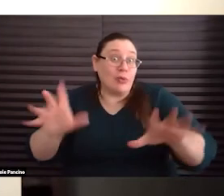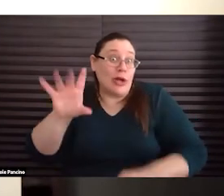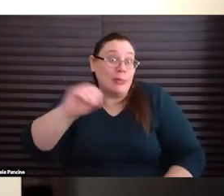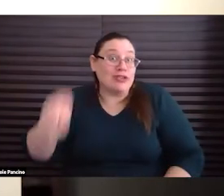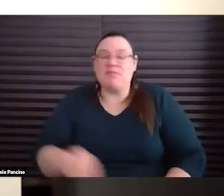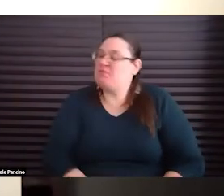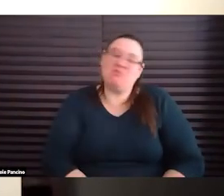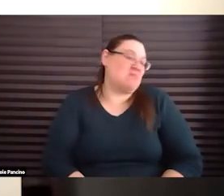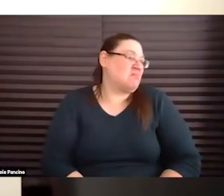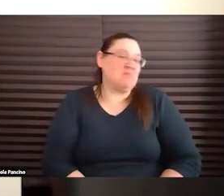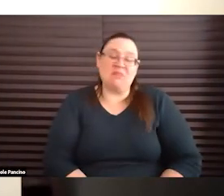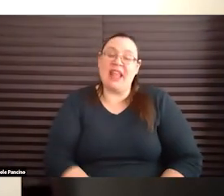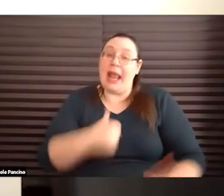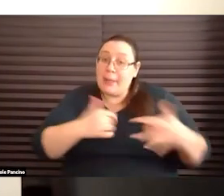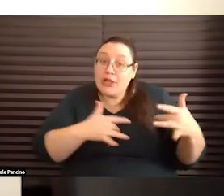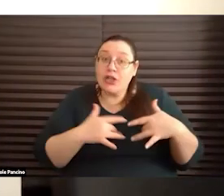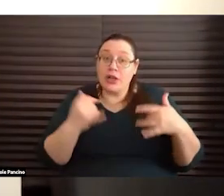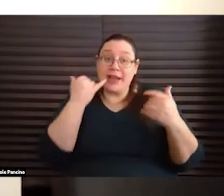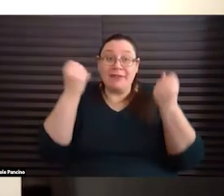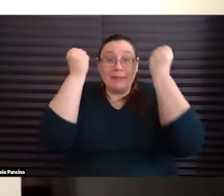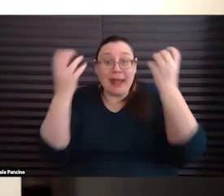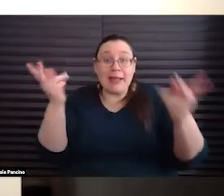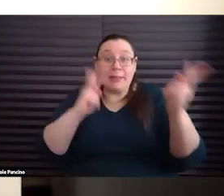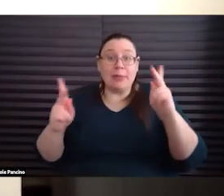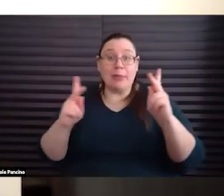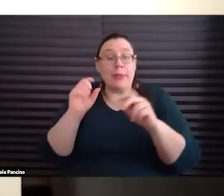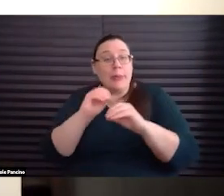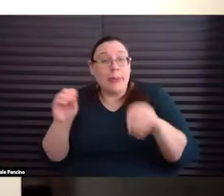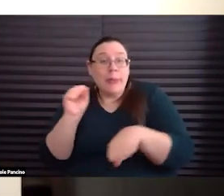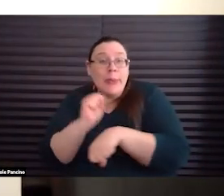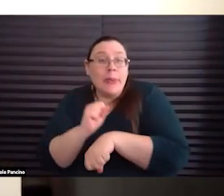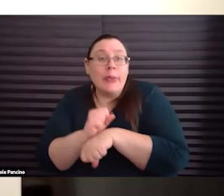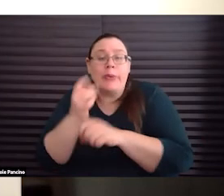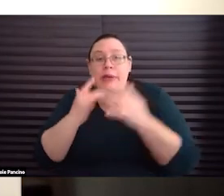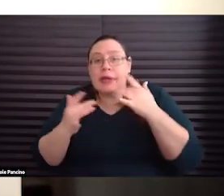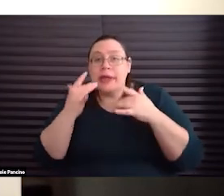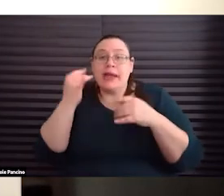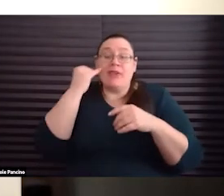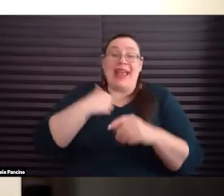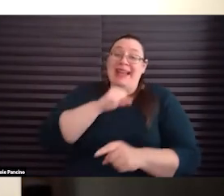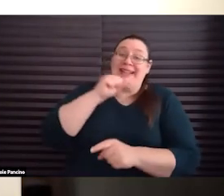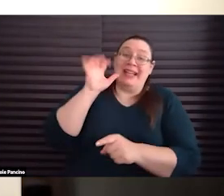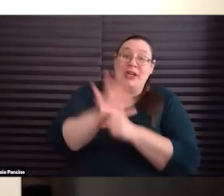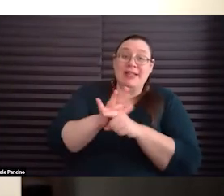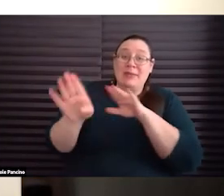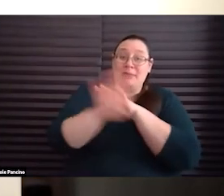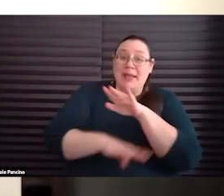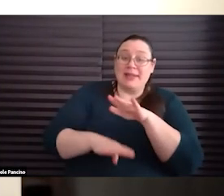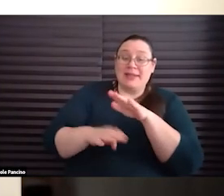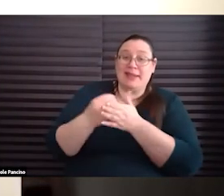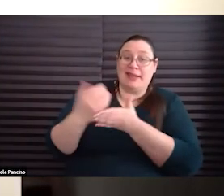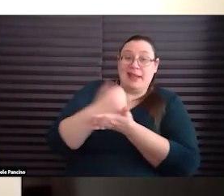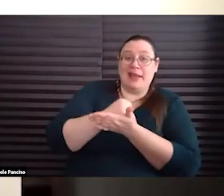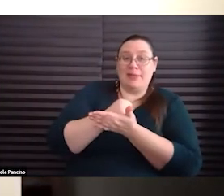we're left with lots of unemployed people, and if we had guaranteed basic income, that only solves the